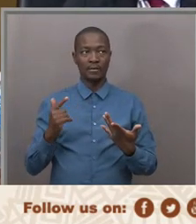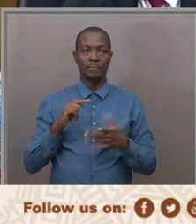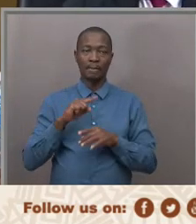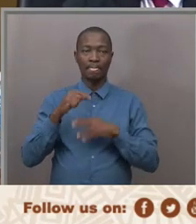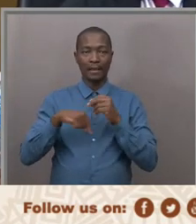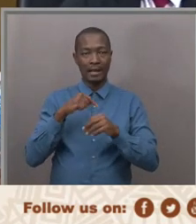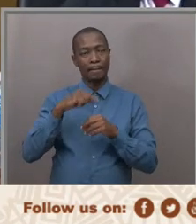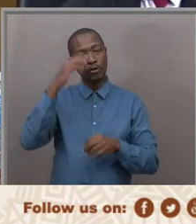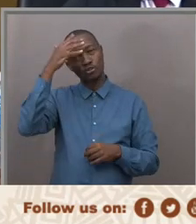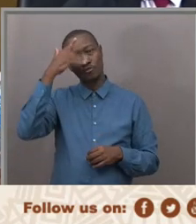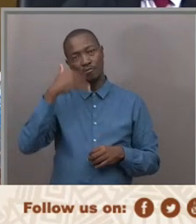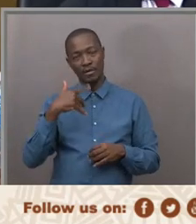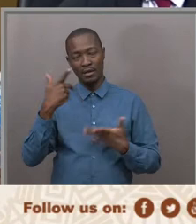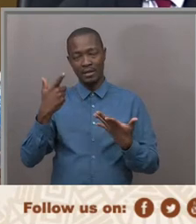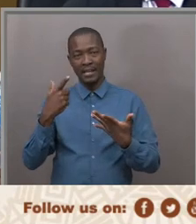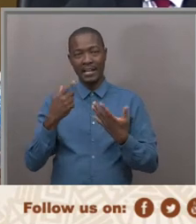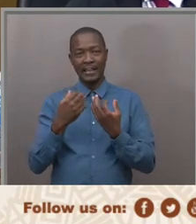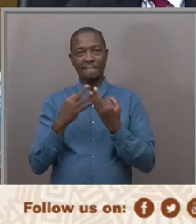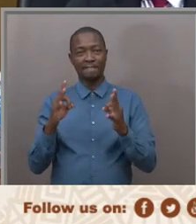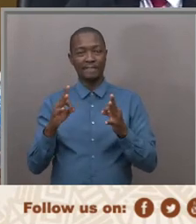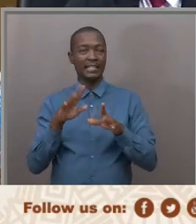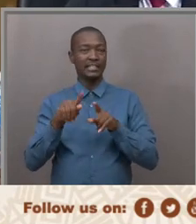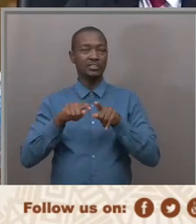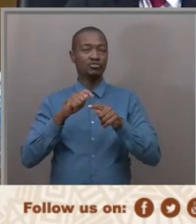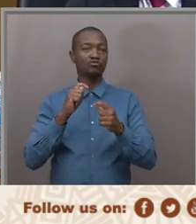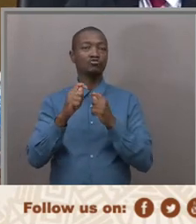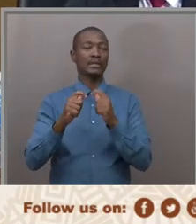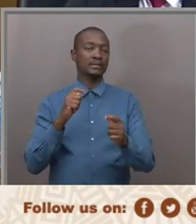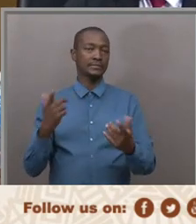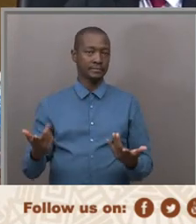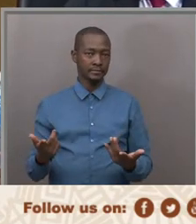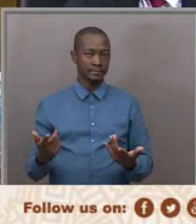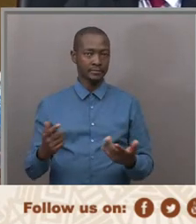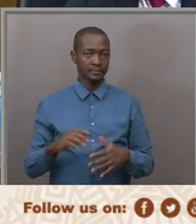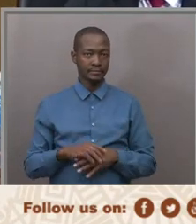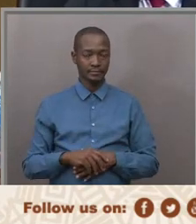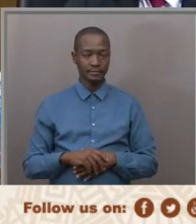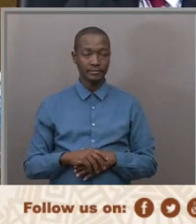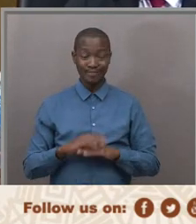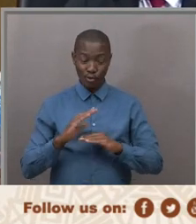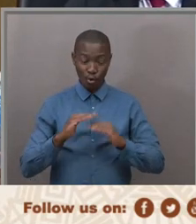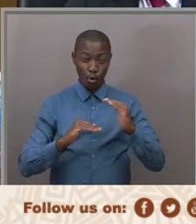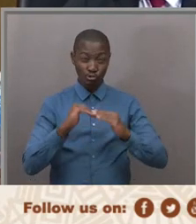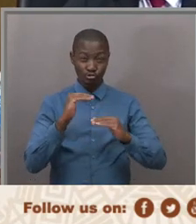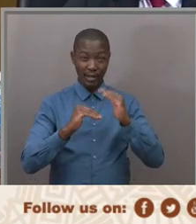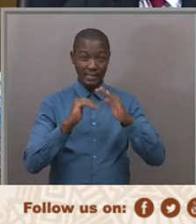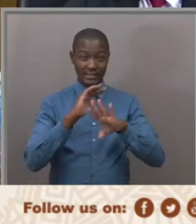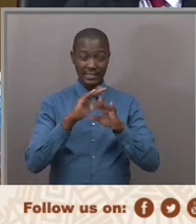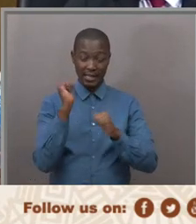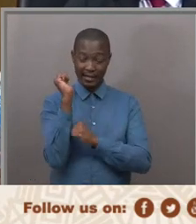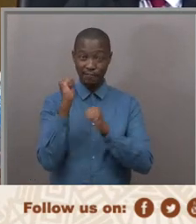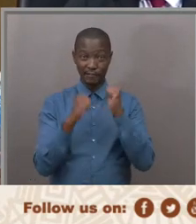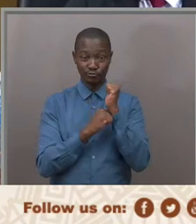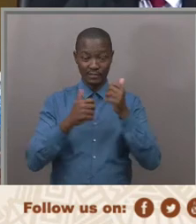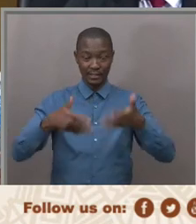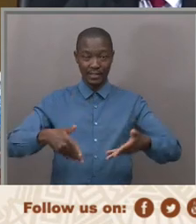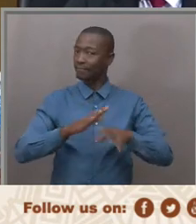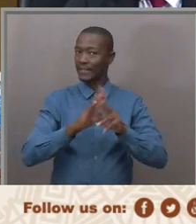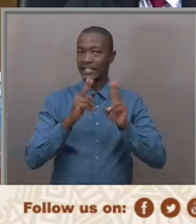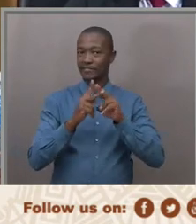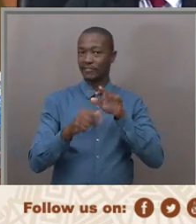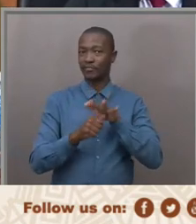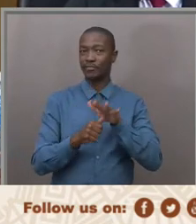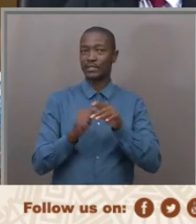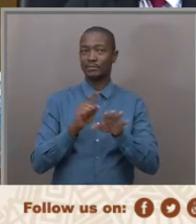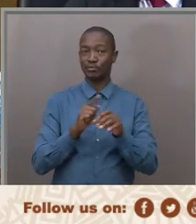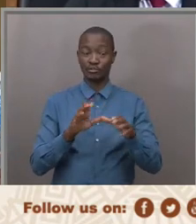Africa Continental Free Trade Area. Construction and infrastructure is absolutely critical. It's a sector, as